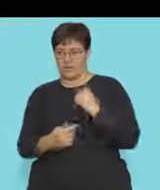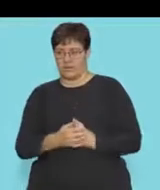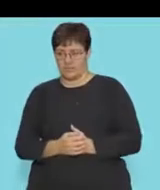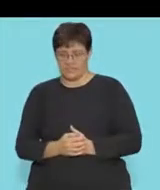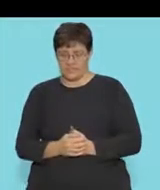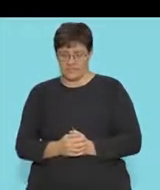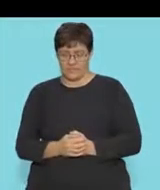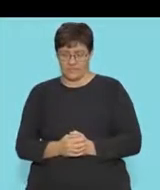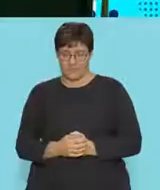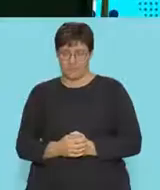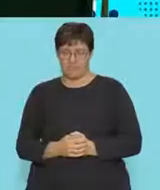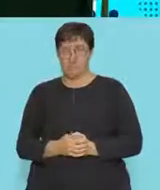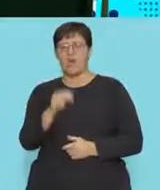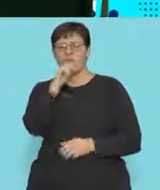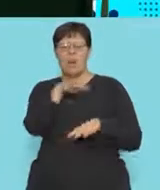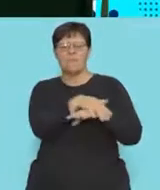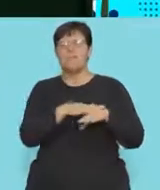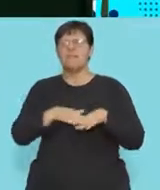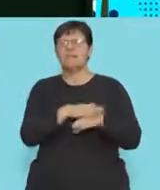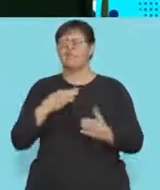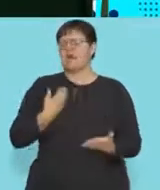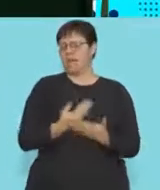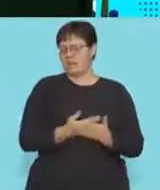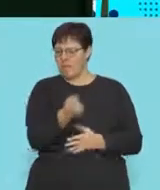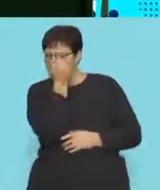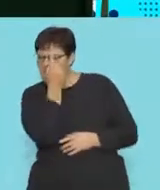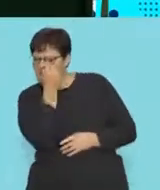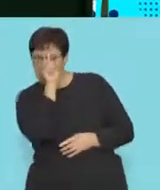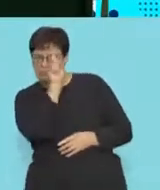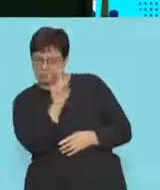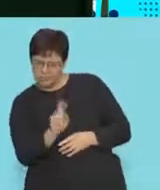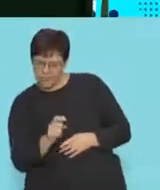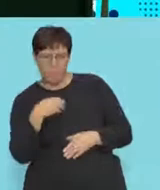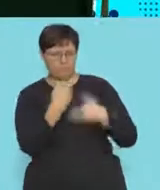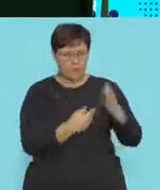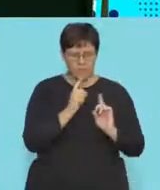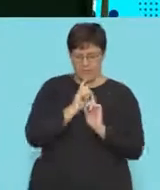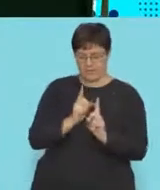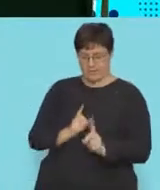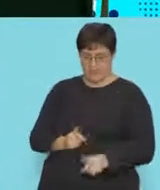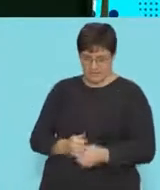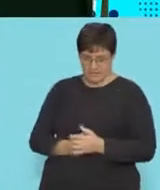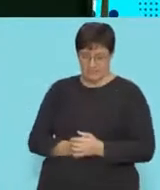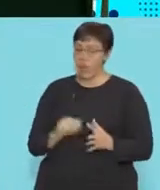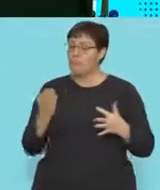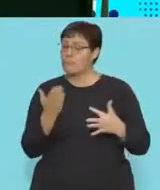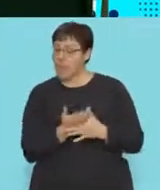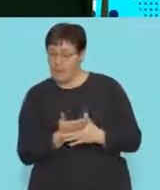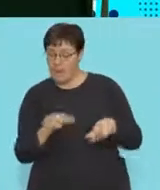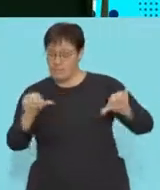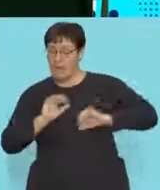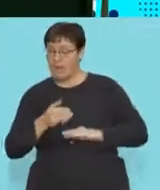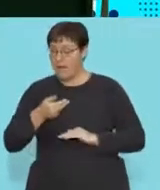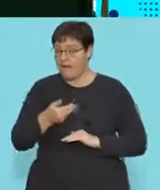Well, guys, we've just looked at some basic application to understanding the processes. Let's have a little break, and when we get